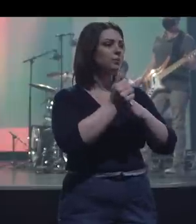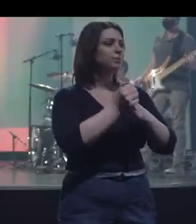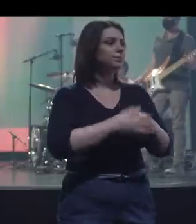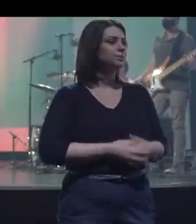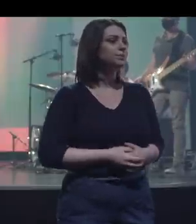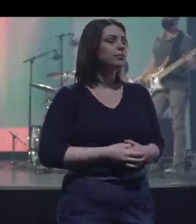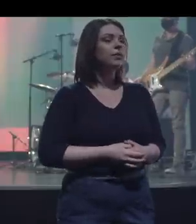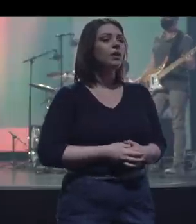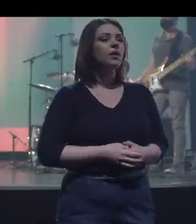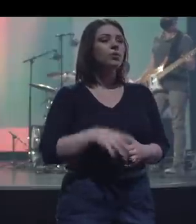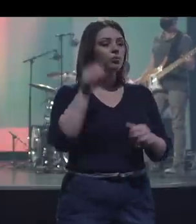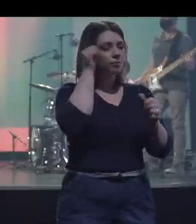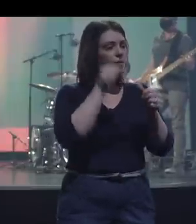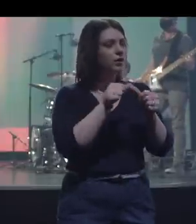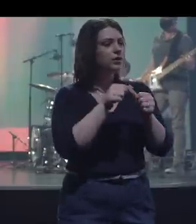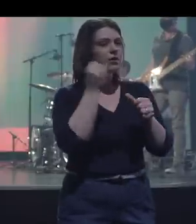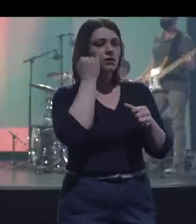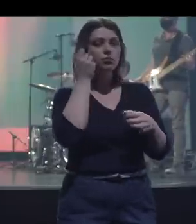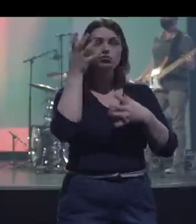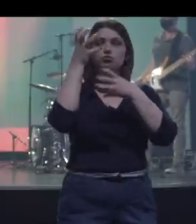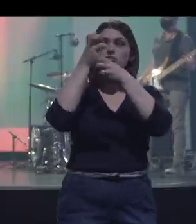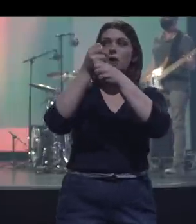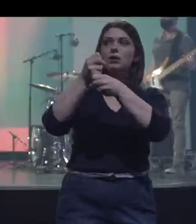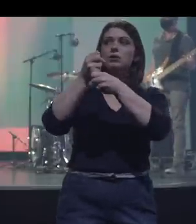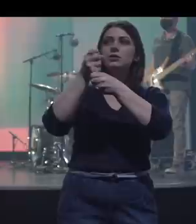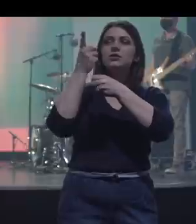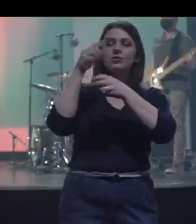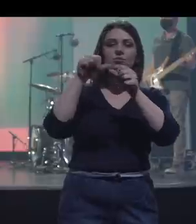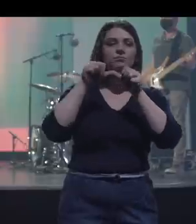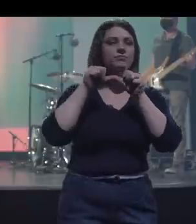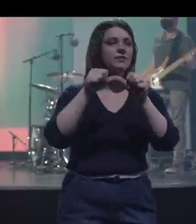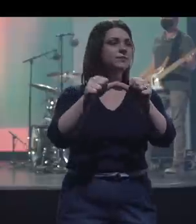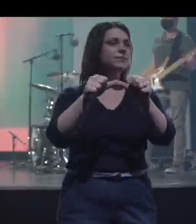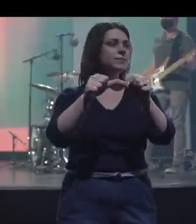reminding us that if we trust in him, he will sustain us.